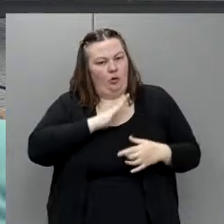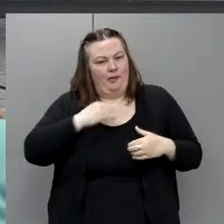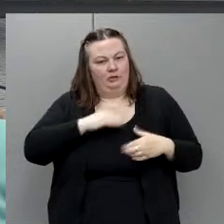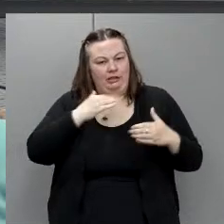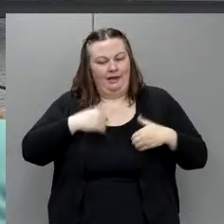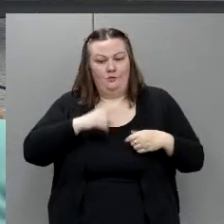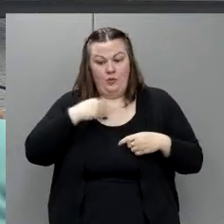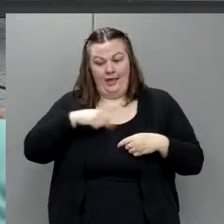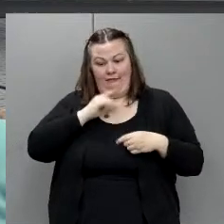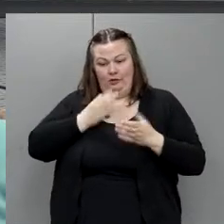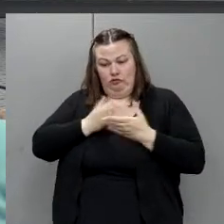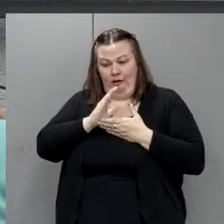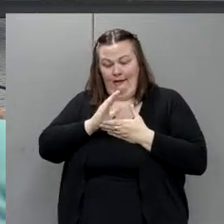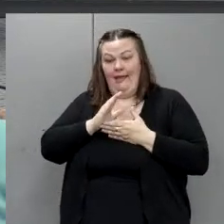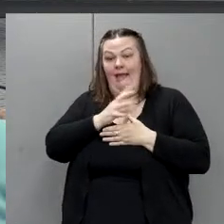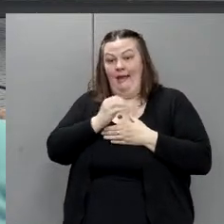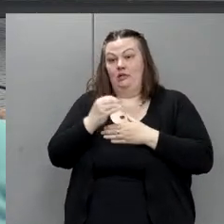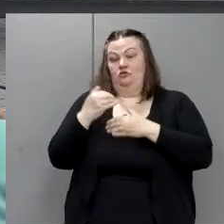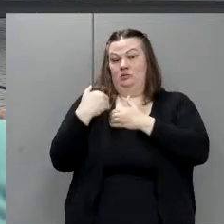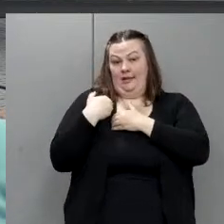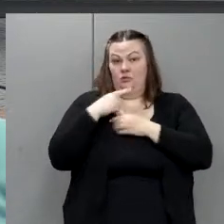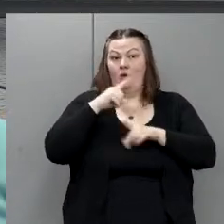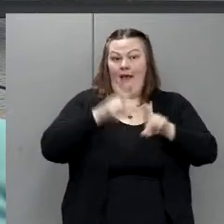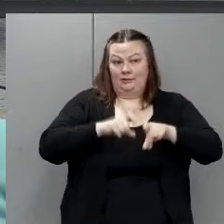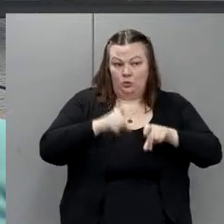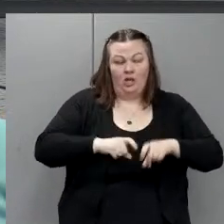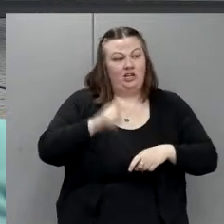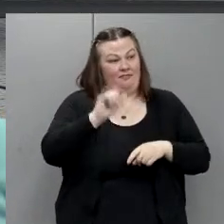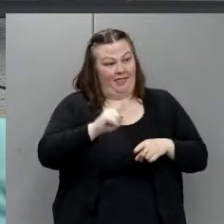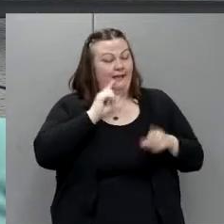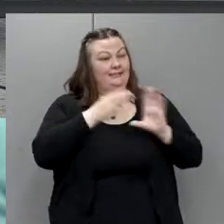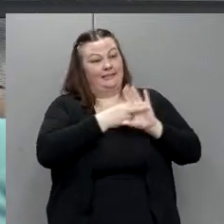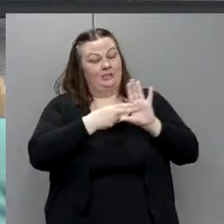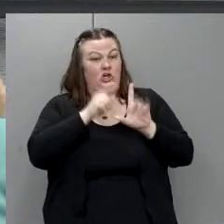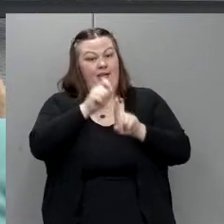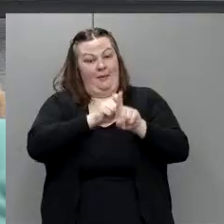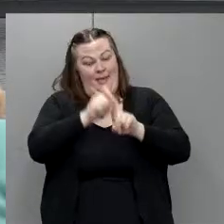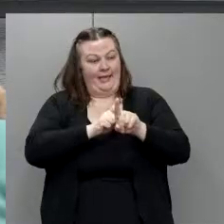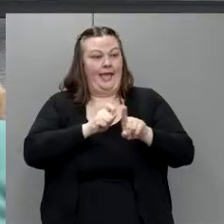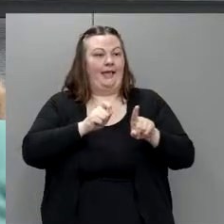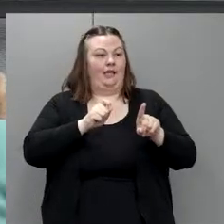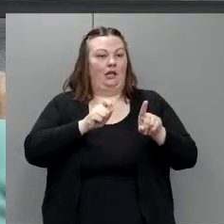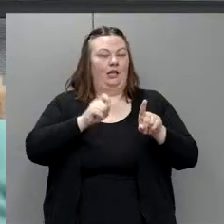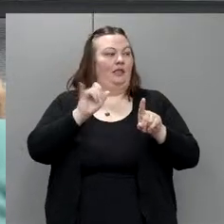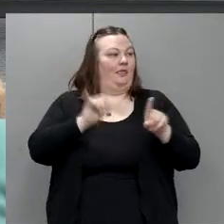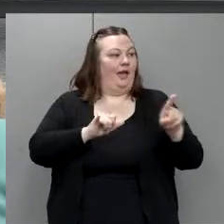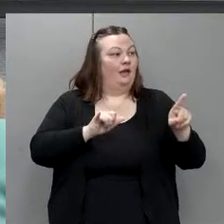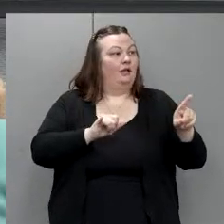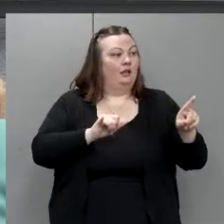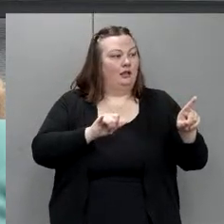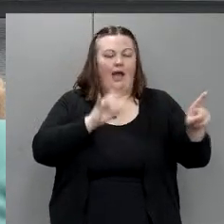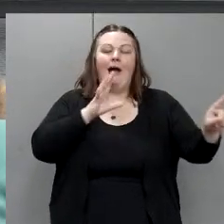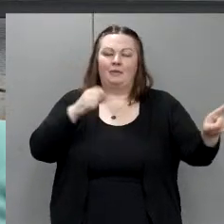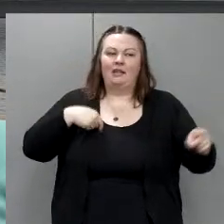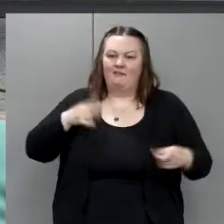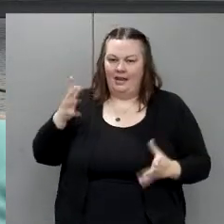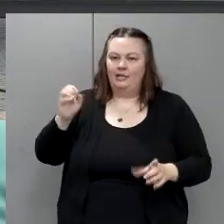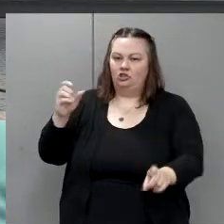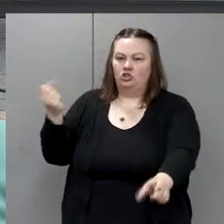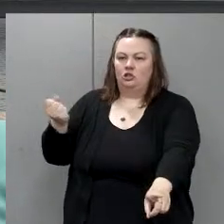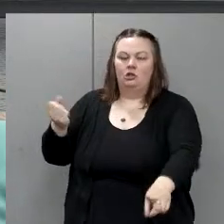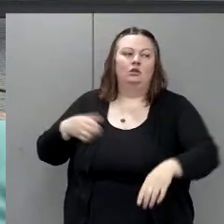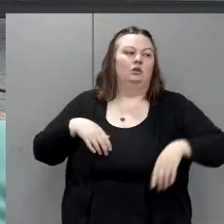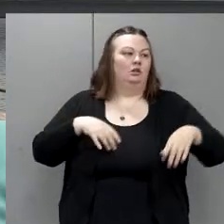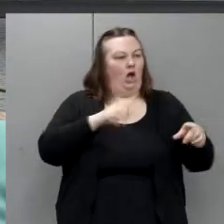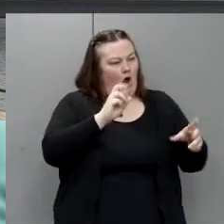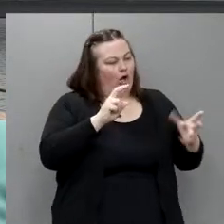only the right, but the responsibility to ask those. And if that's considered Trustee nitpicking. Reyes, If that's considered, let me, just a second, let me finish.